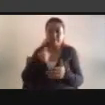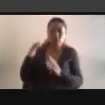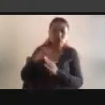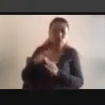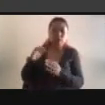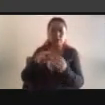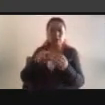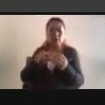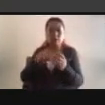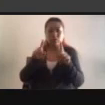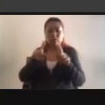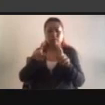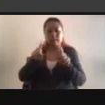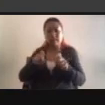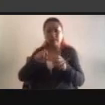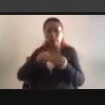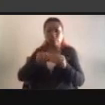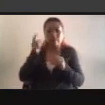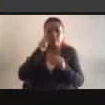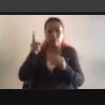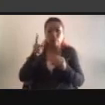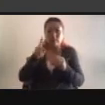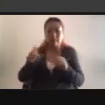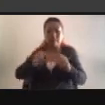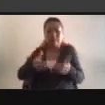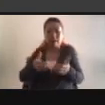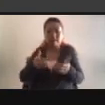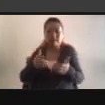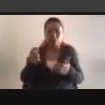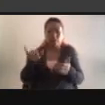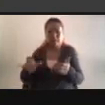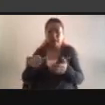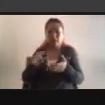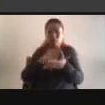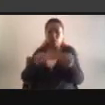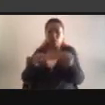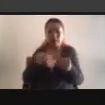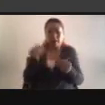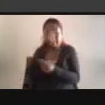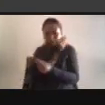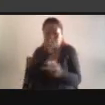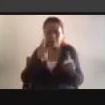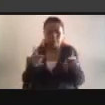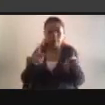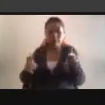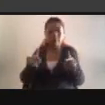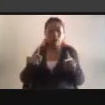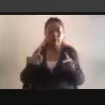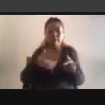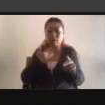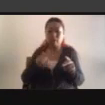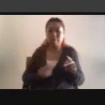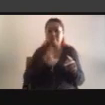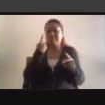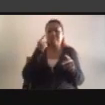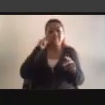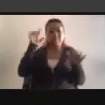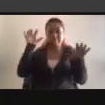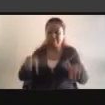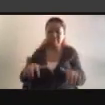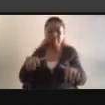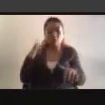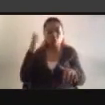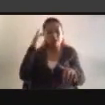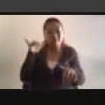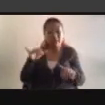women in STEM today, they're absolutely aghast because that kind of behavior of a professor would be totally unacceptable today.